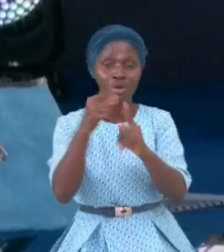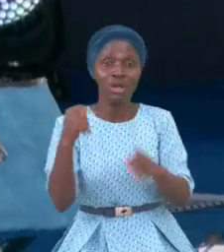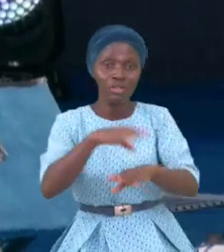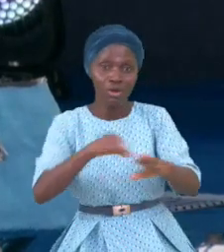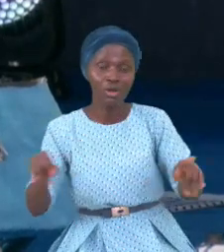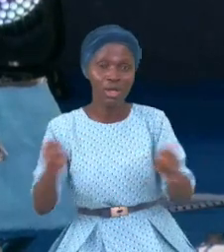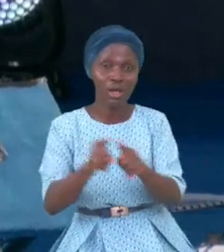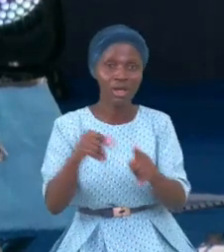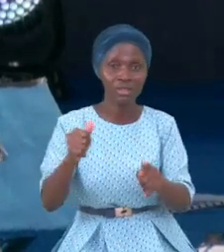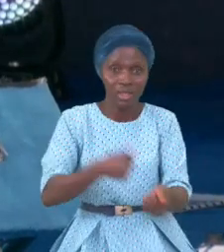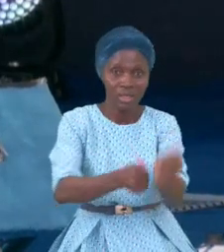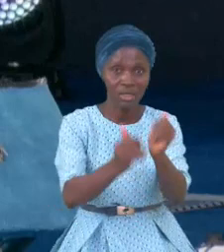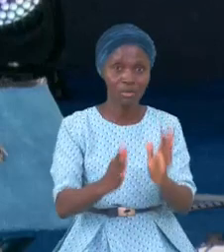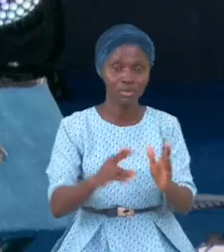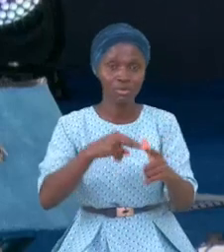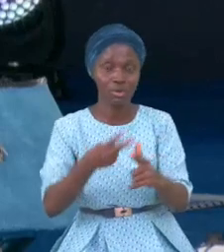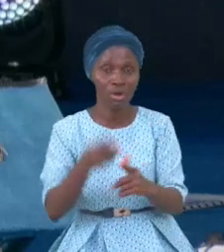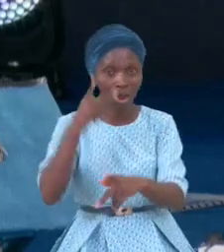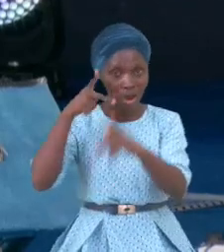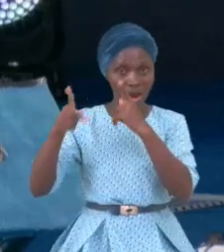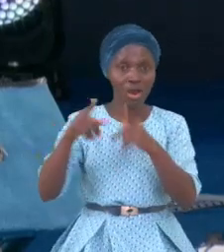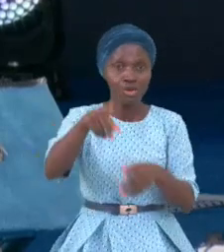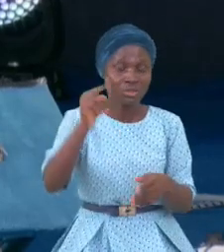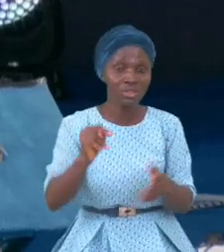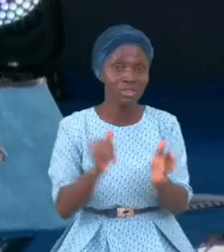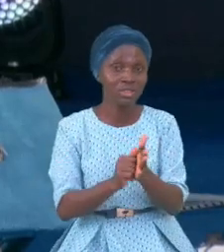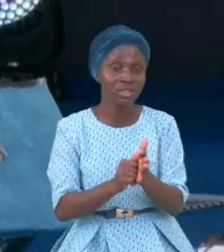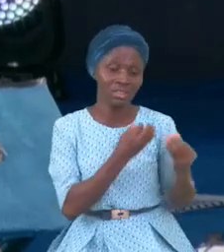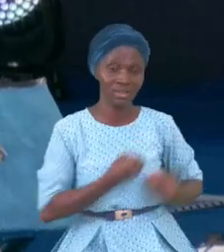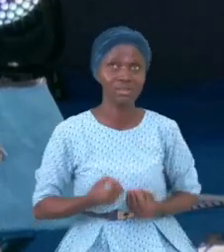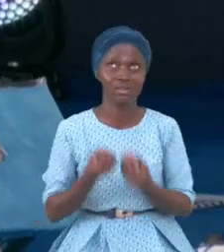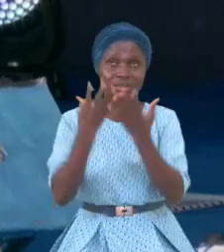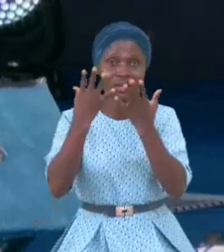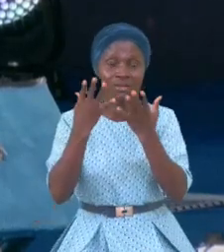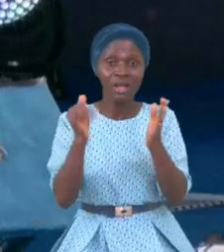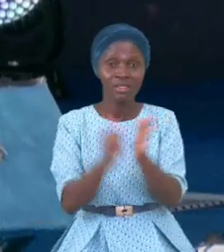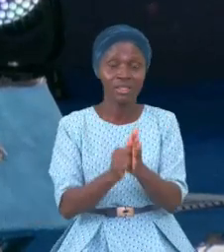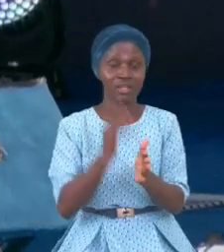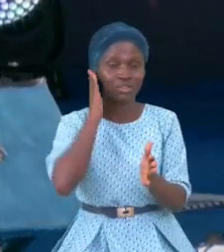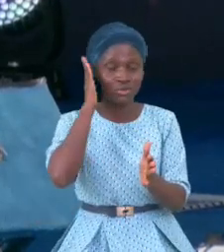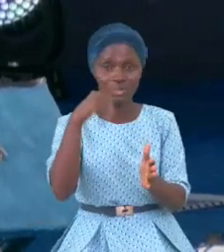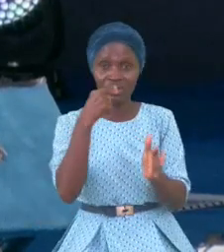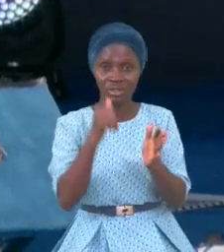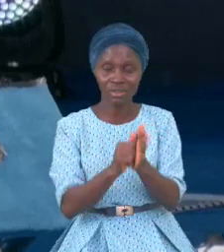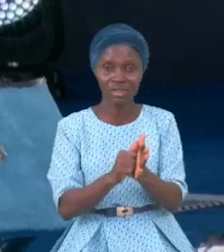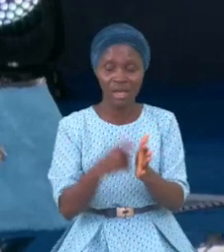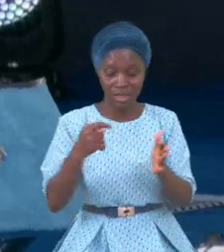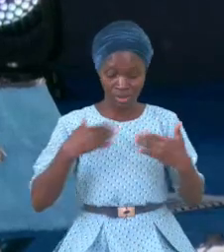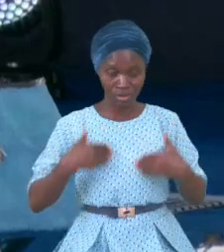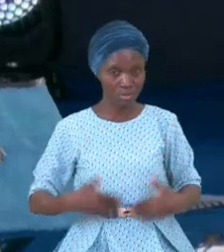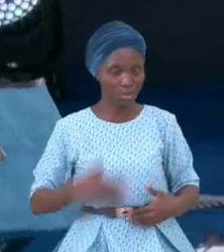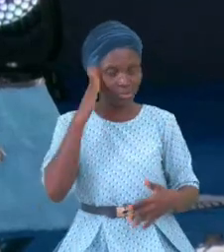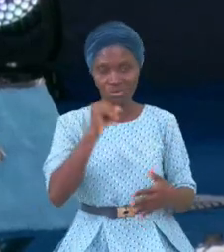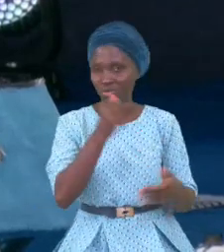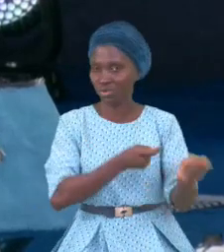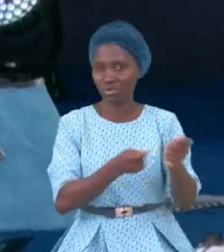that sacrifice that you say the body will not be in charge. The body will not be in control.